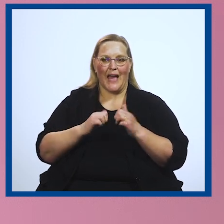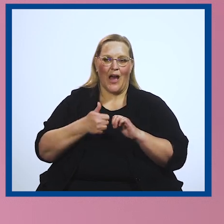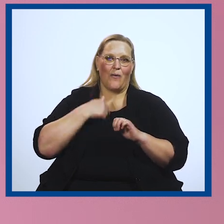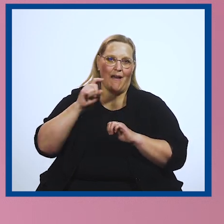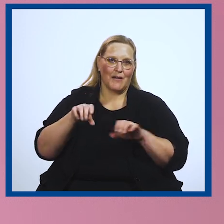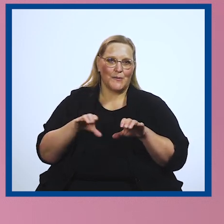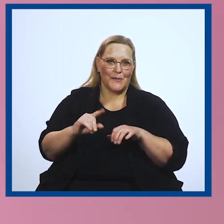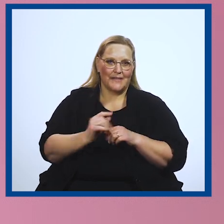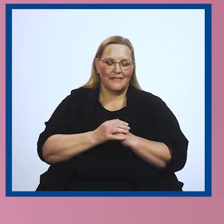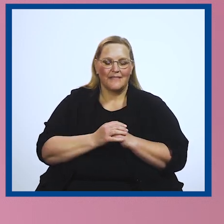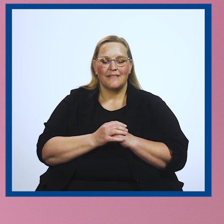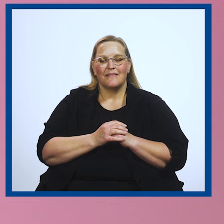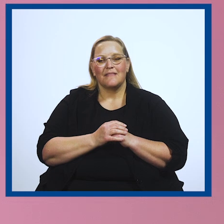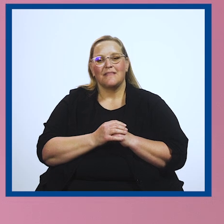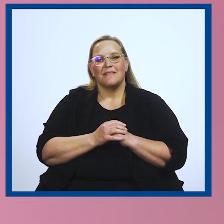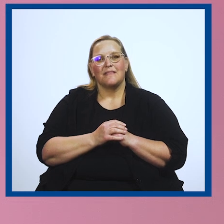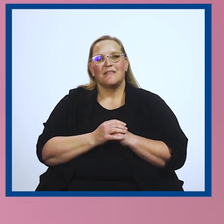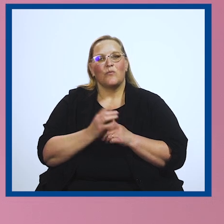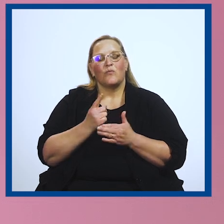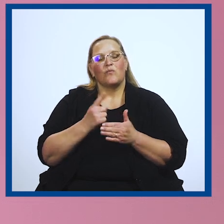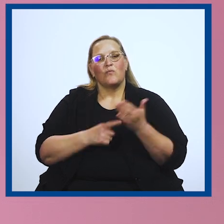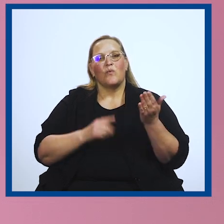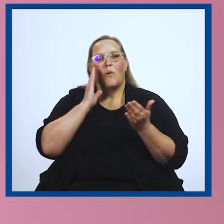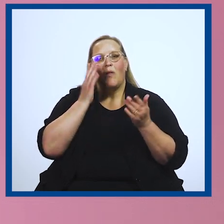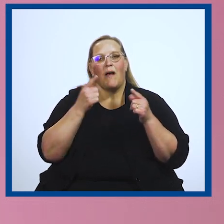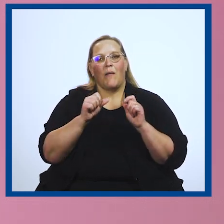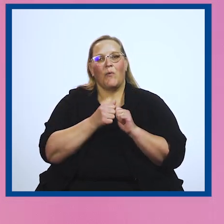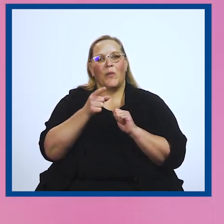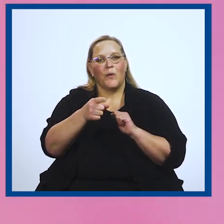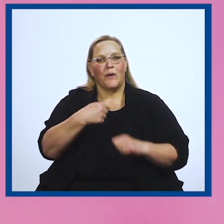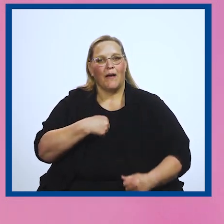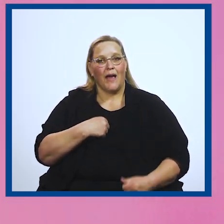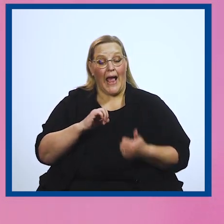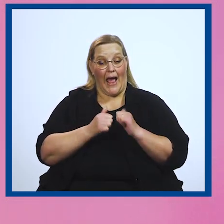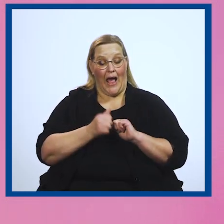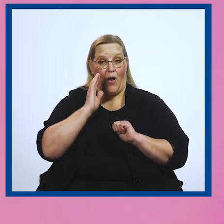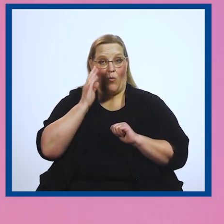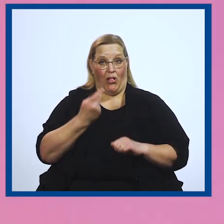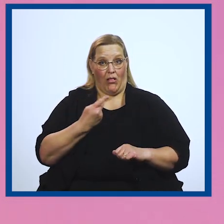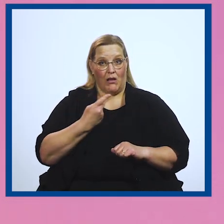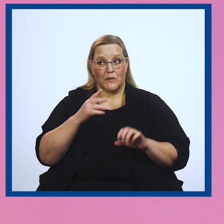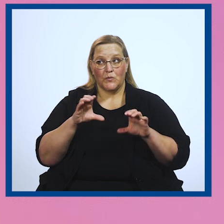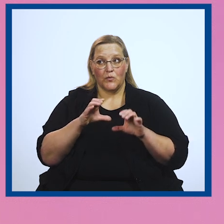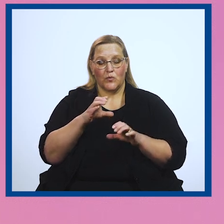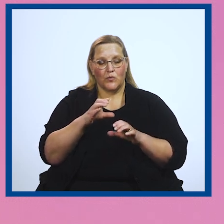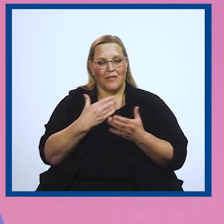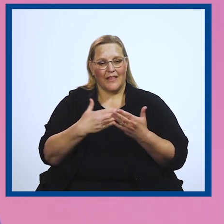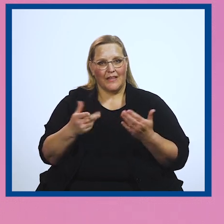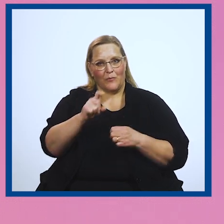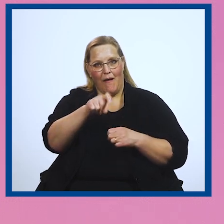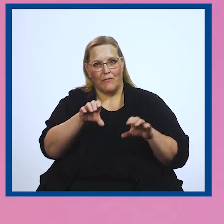to do it. What's going to become of you and I? How are you and I going to do what we have